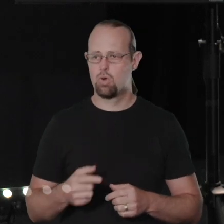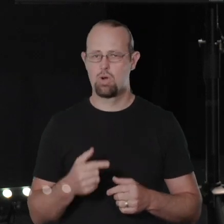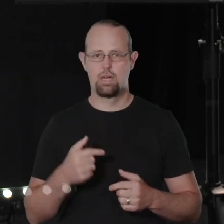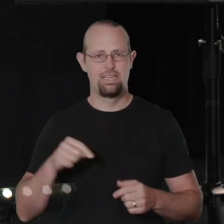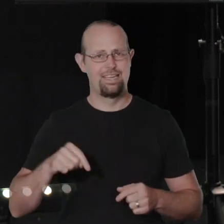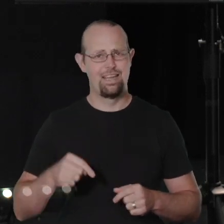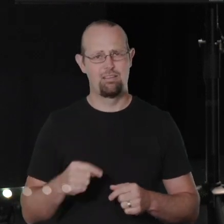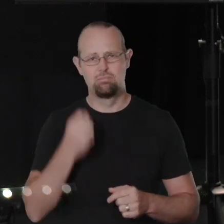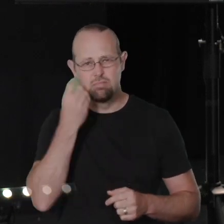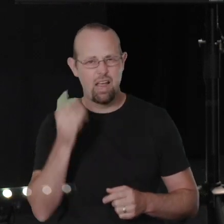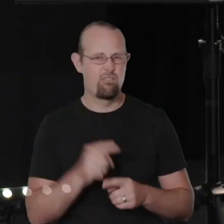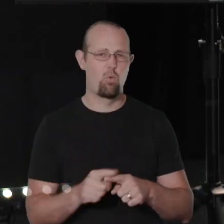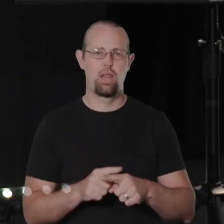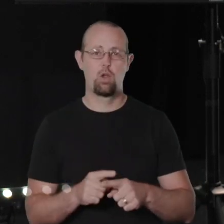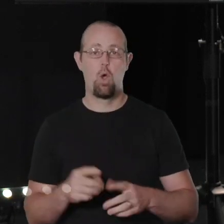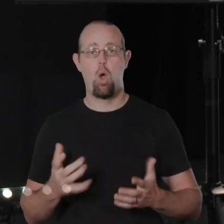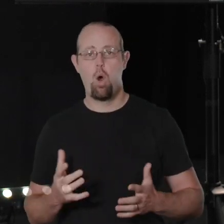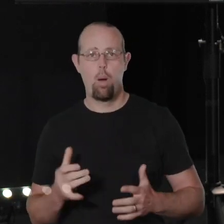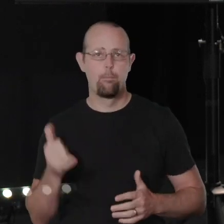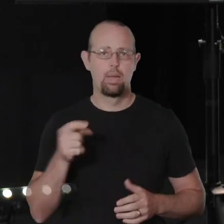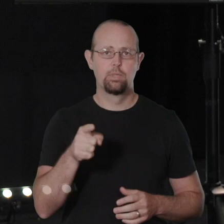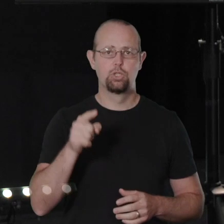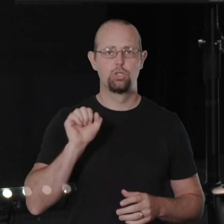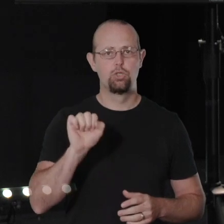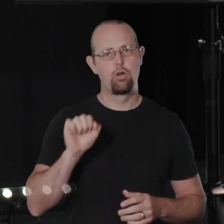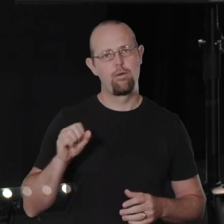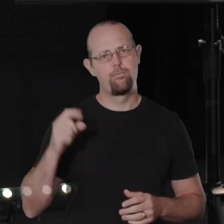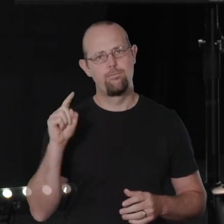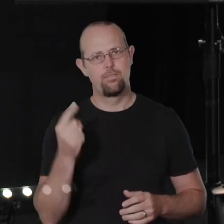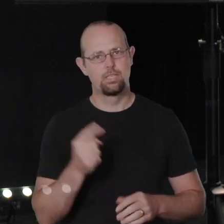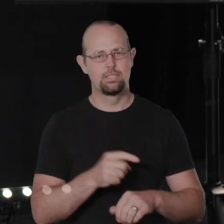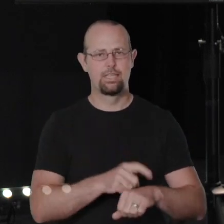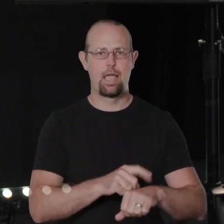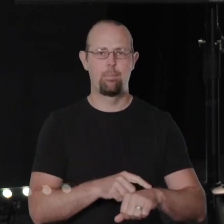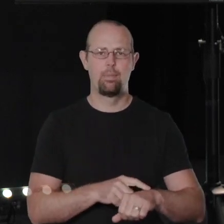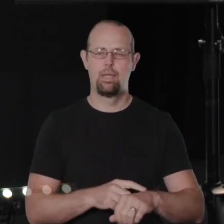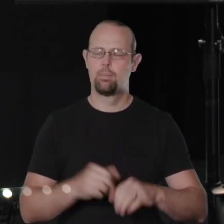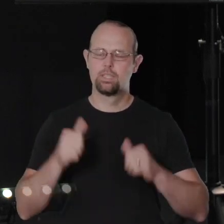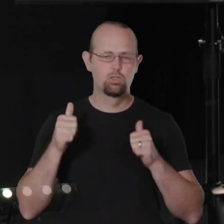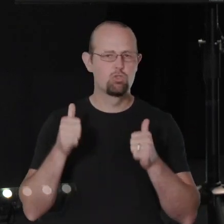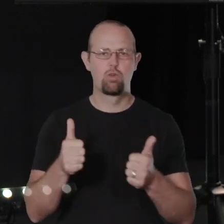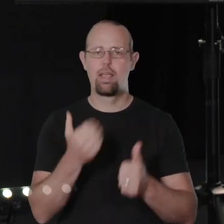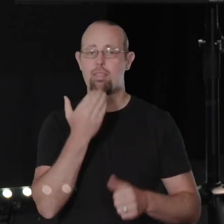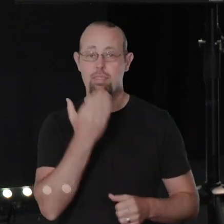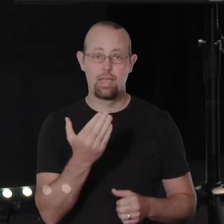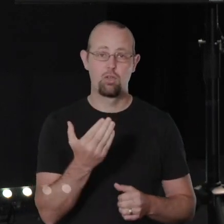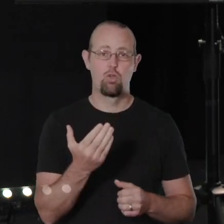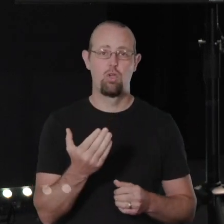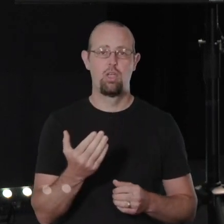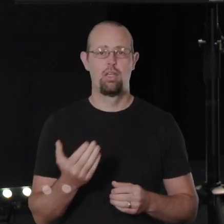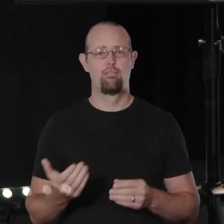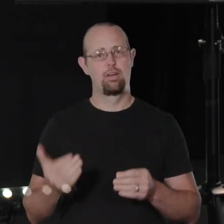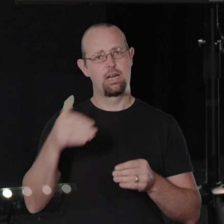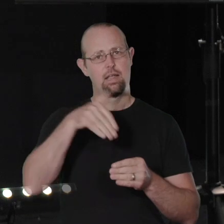It's so good that you have taken a few moments to tune in, and I promise you, God will use this moment in such a way that you will